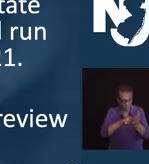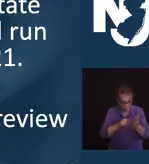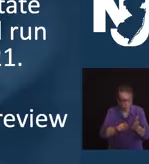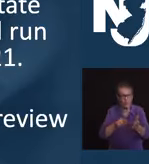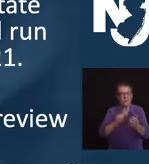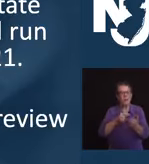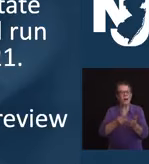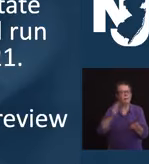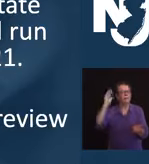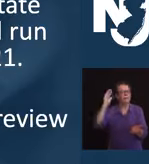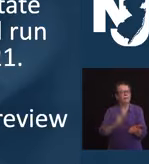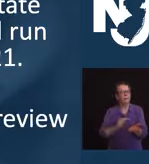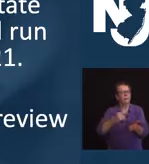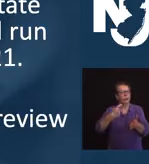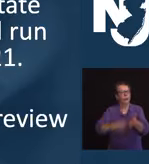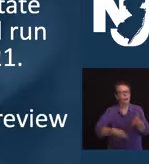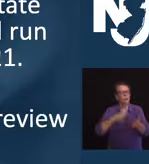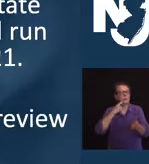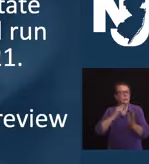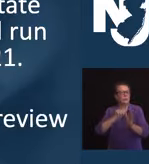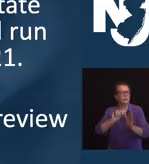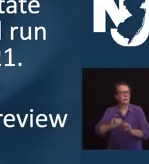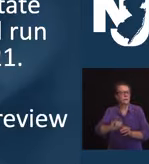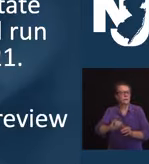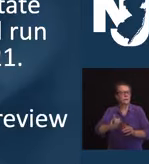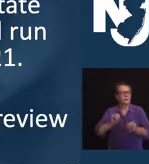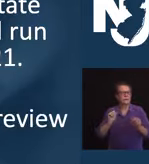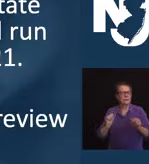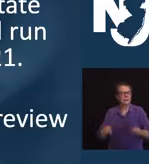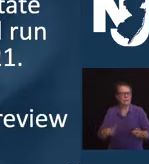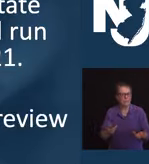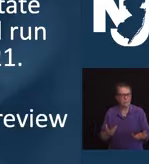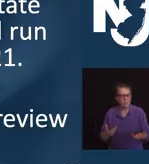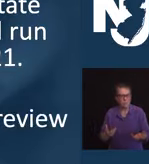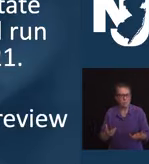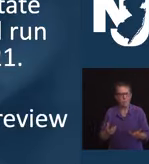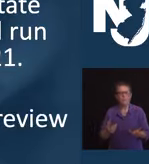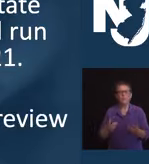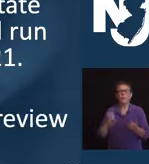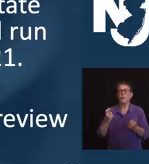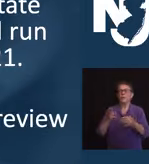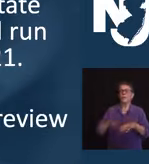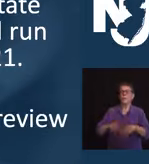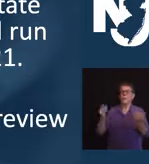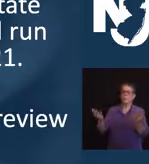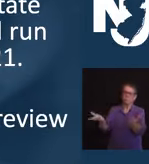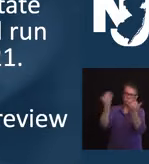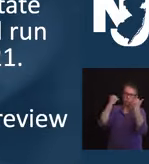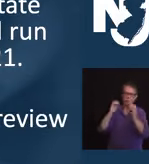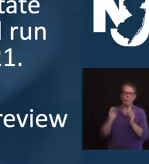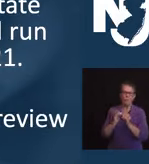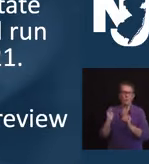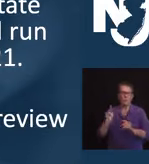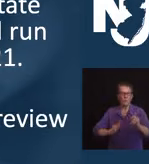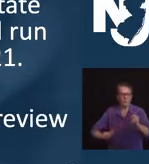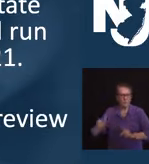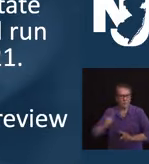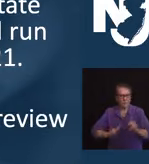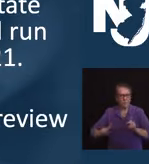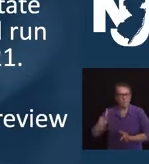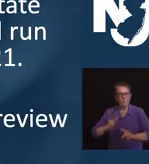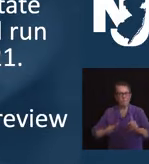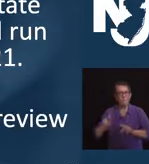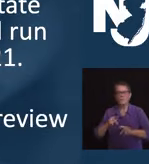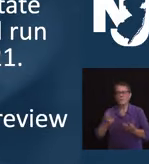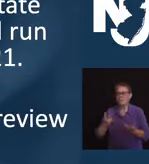qualify for financial help in purchasing a plan through Get Covered NJ. If you do not qualify for financial help before